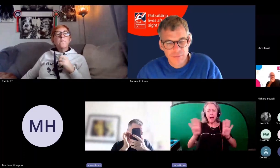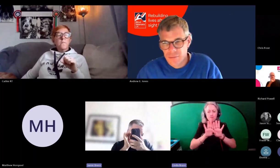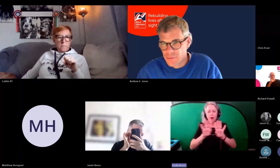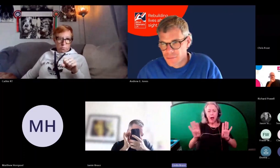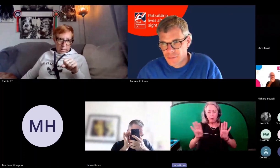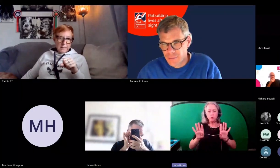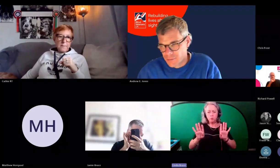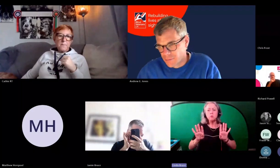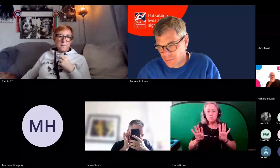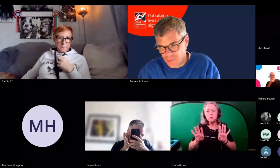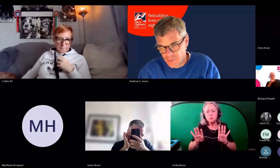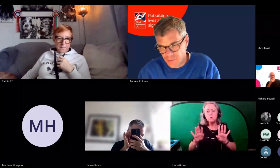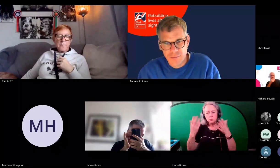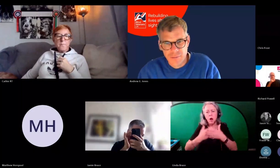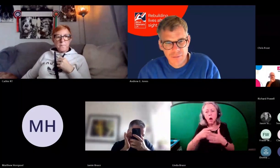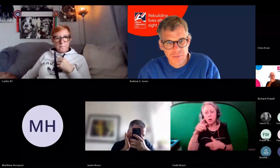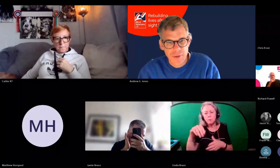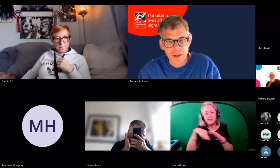like.